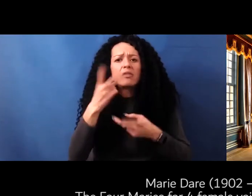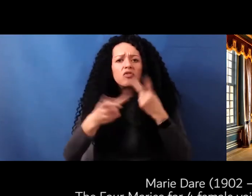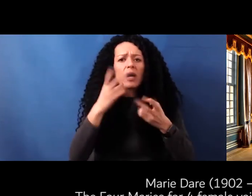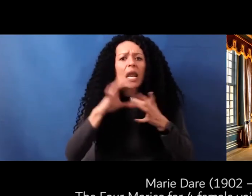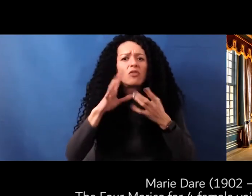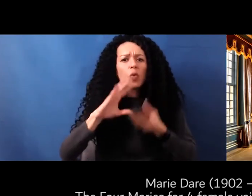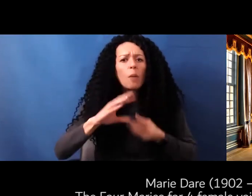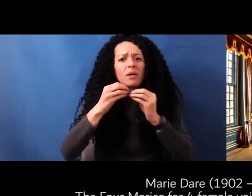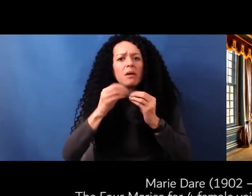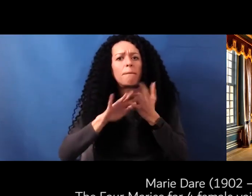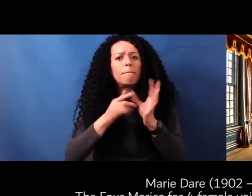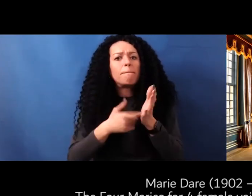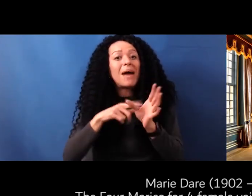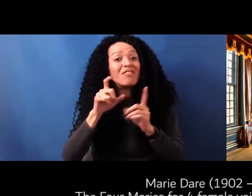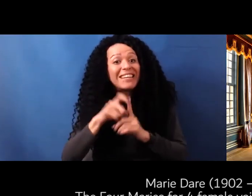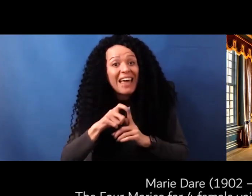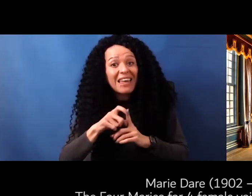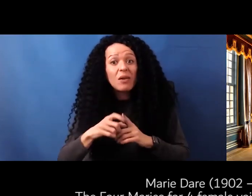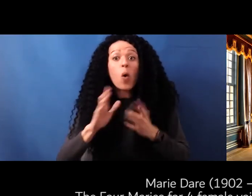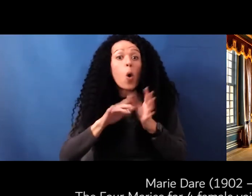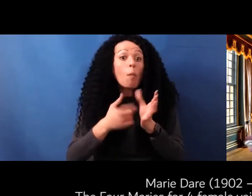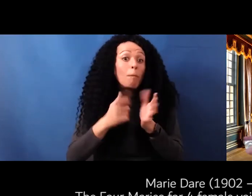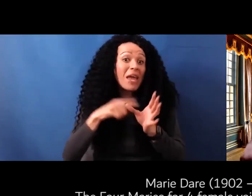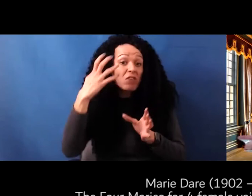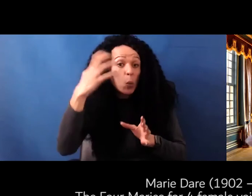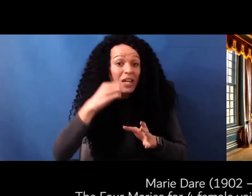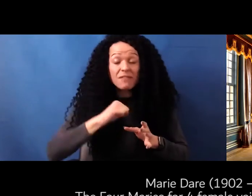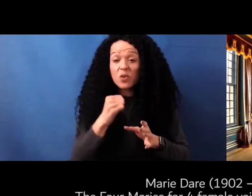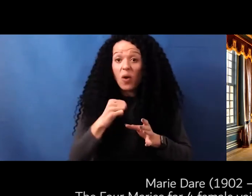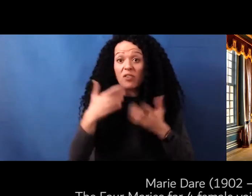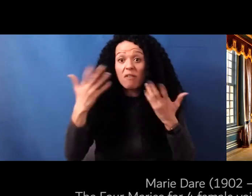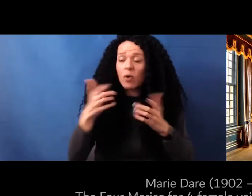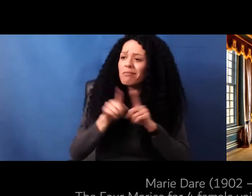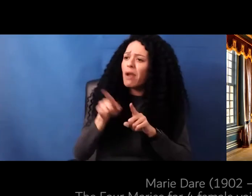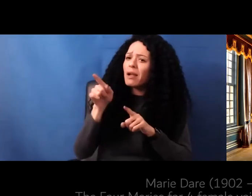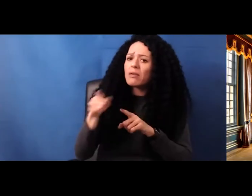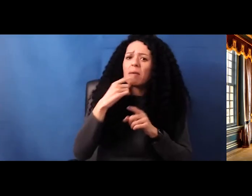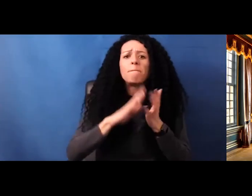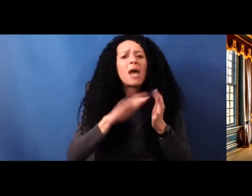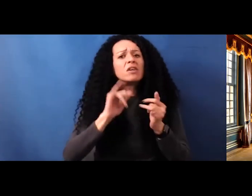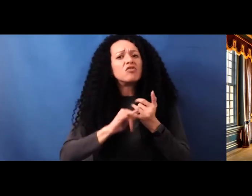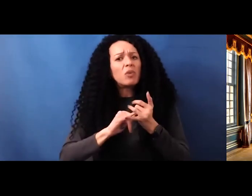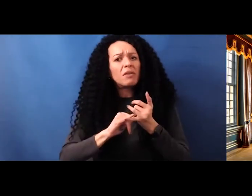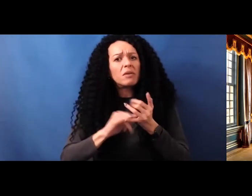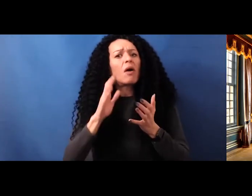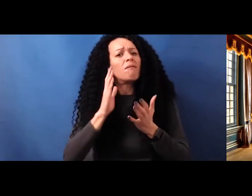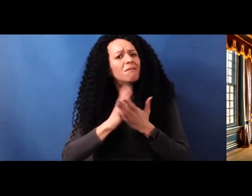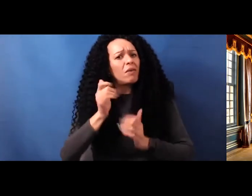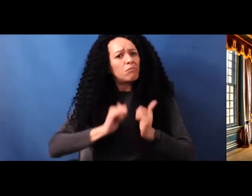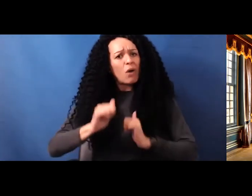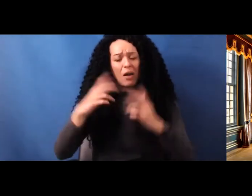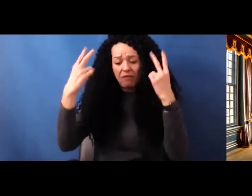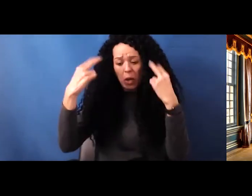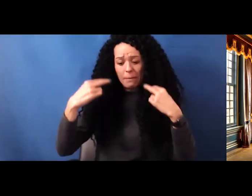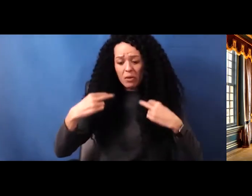composer, Mary Dare. Or Mary Queen of Scots, of course. Like her, Mary Somerville was very proud of her